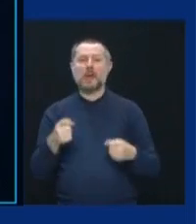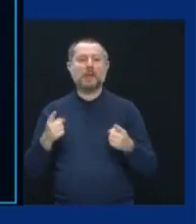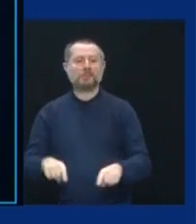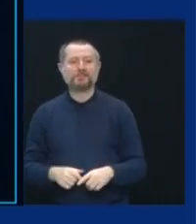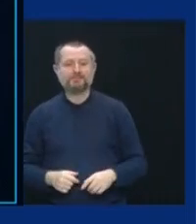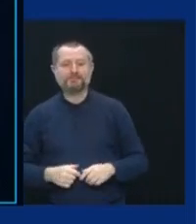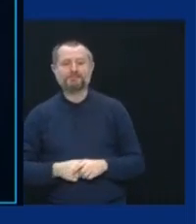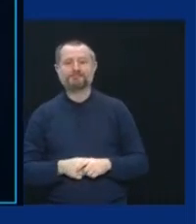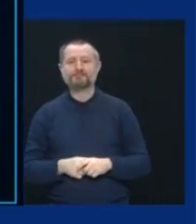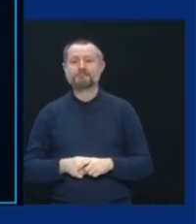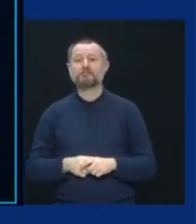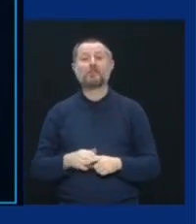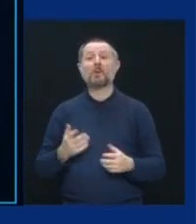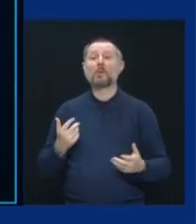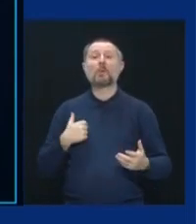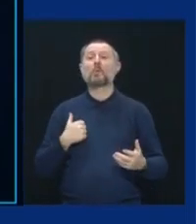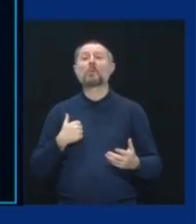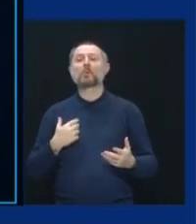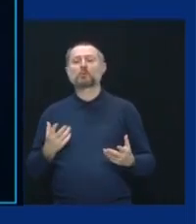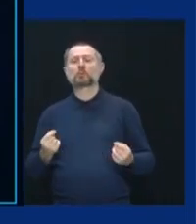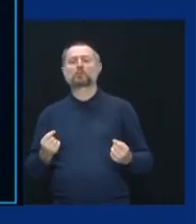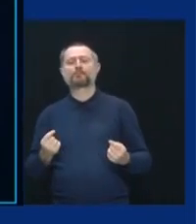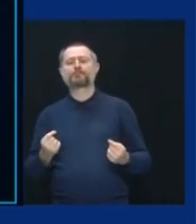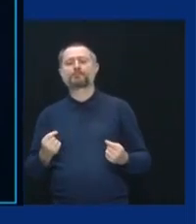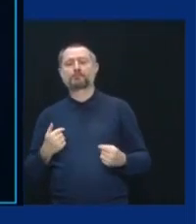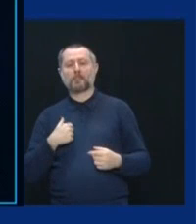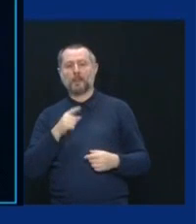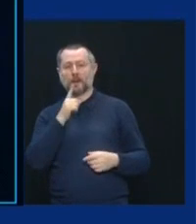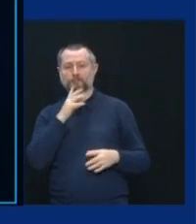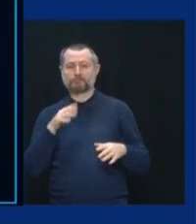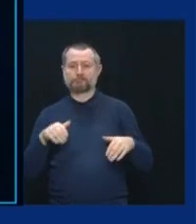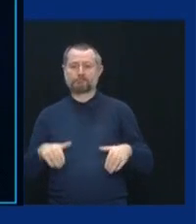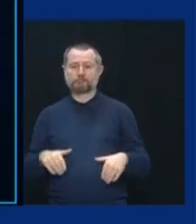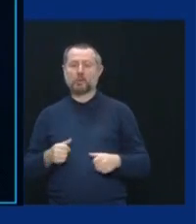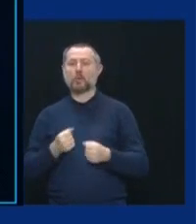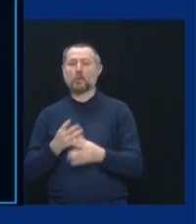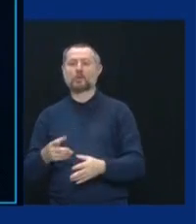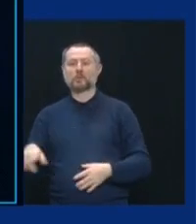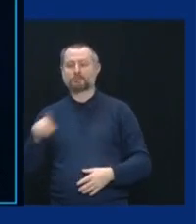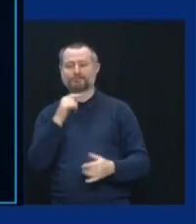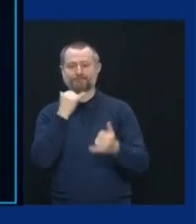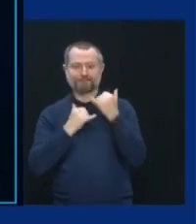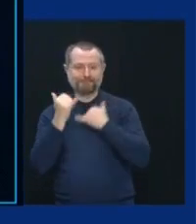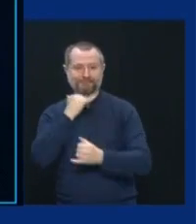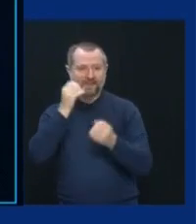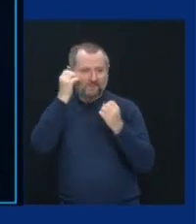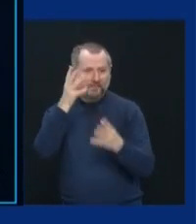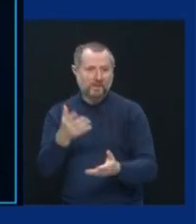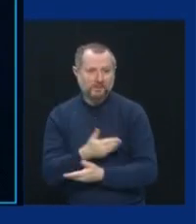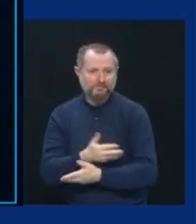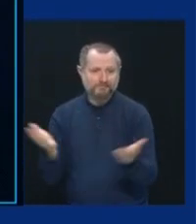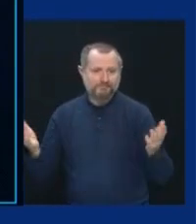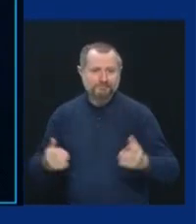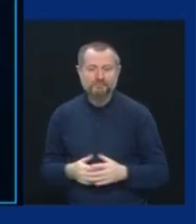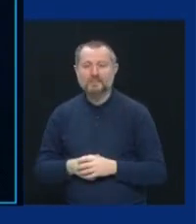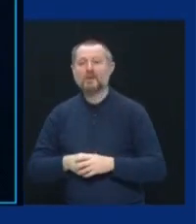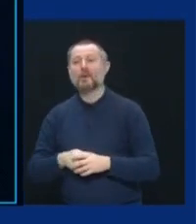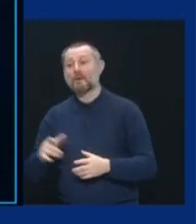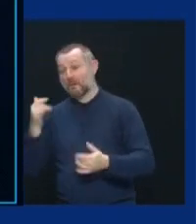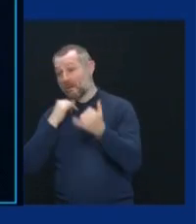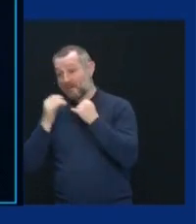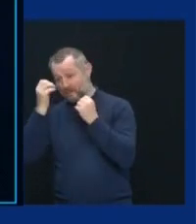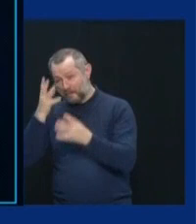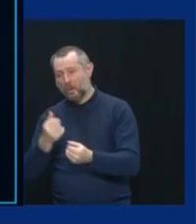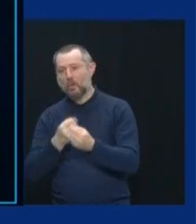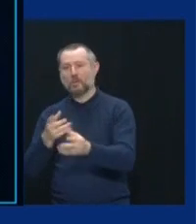the void we created allowed disinformation. And that created more anxieties